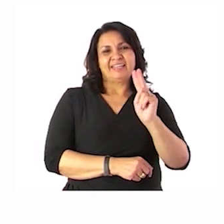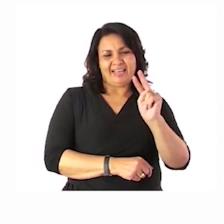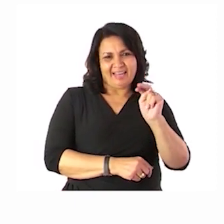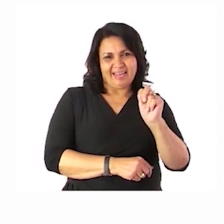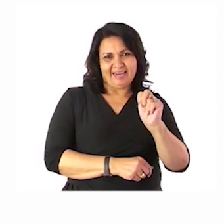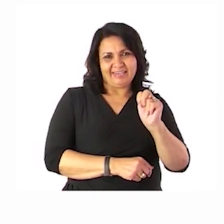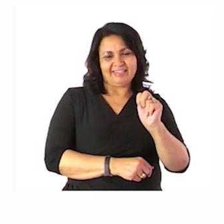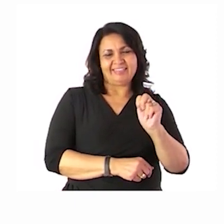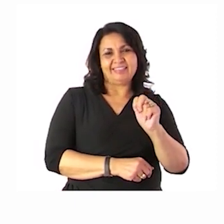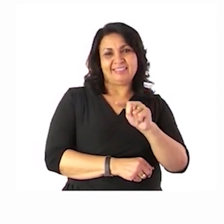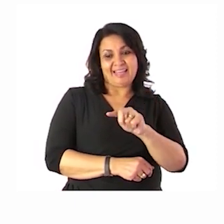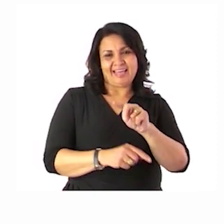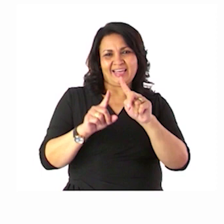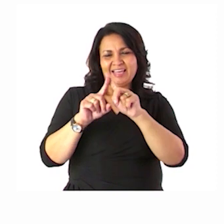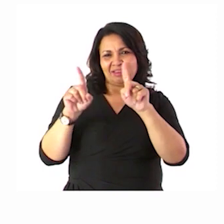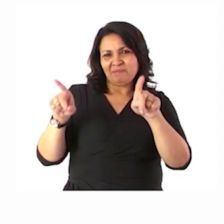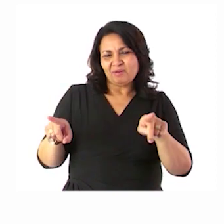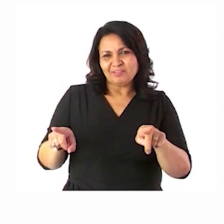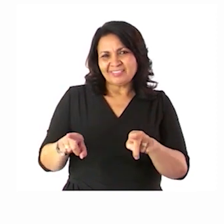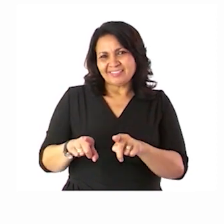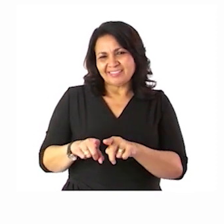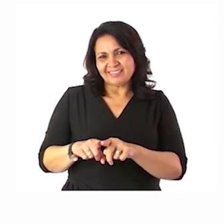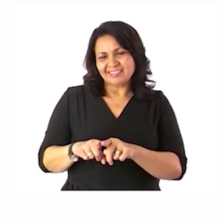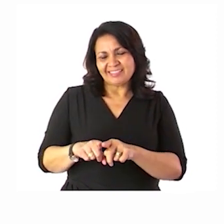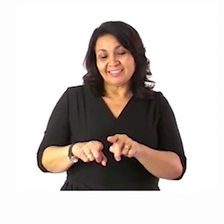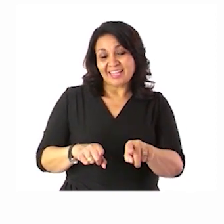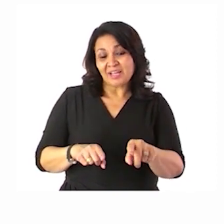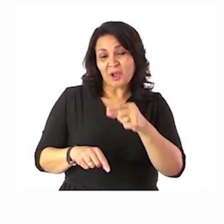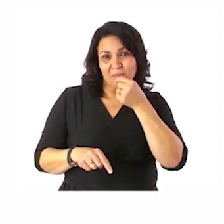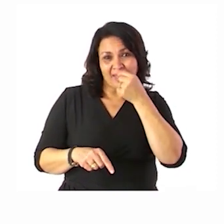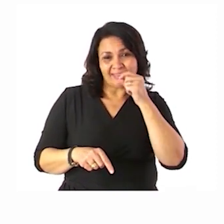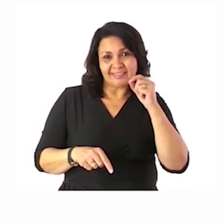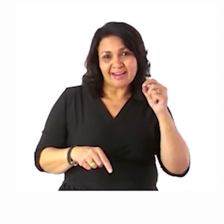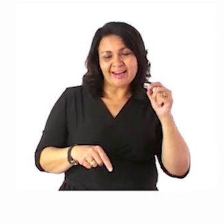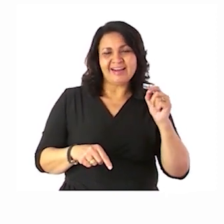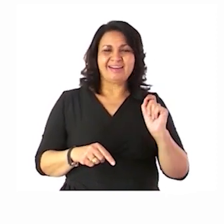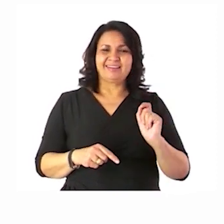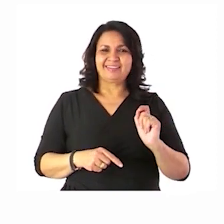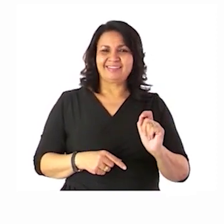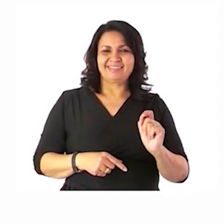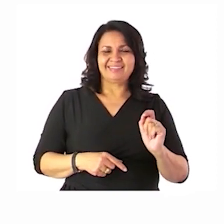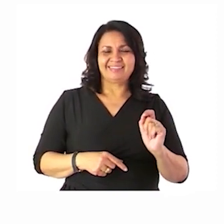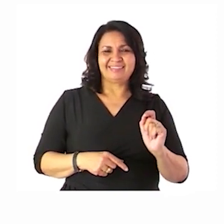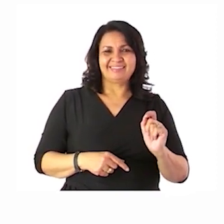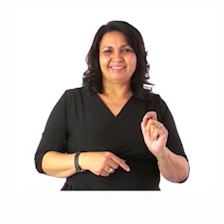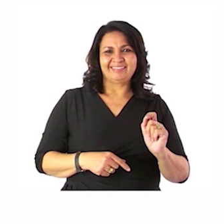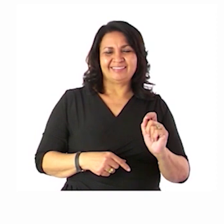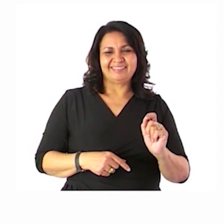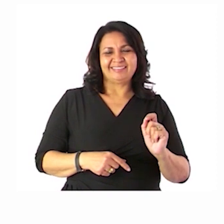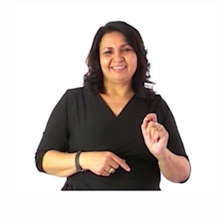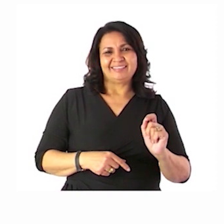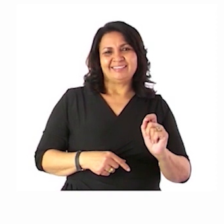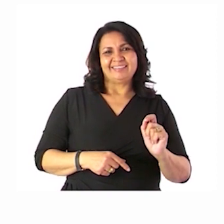the box. Can you please take your pencil, hold it correctly in your 3